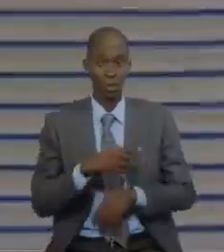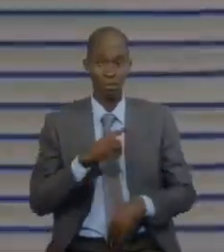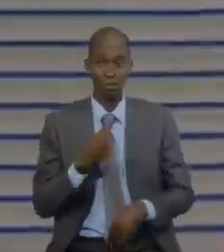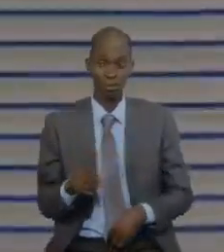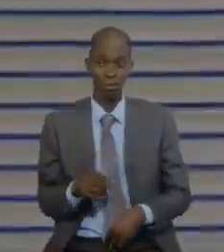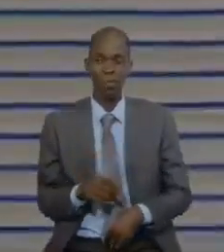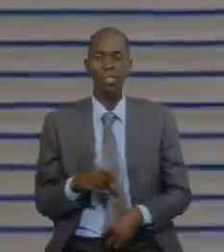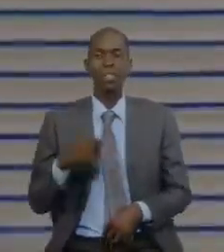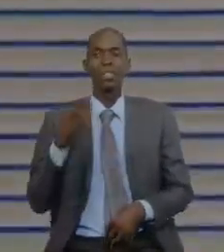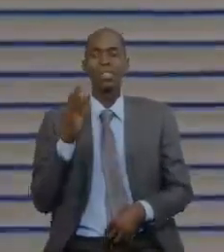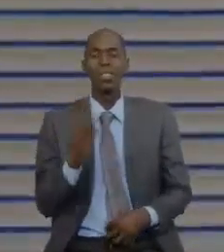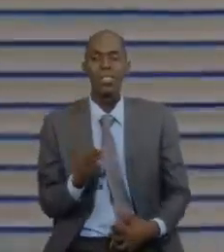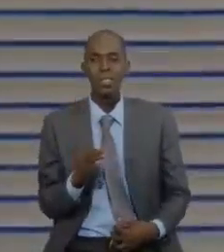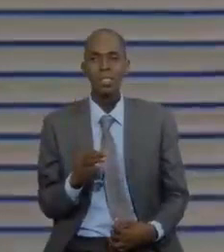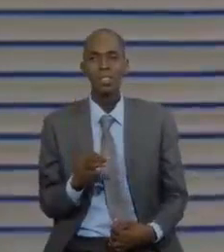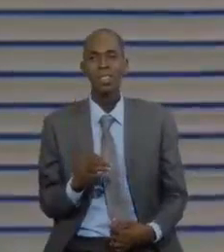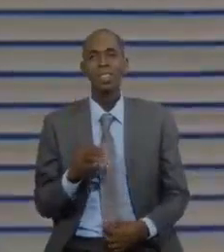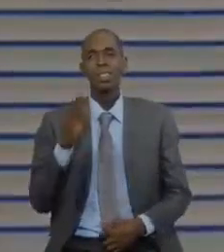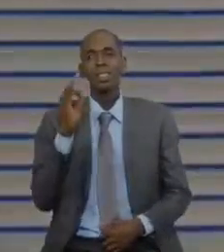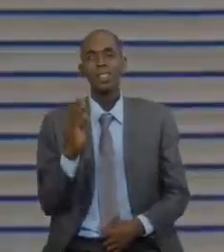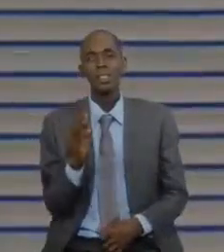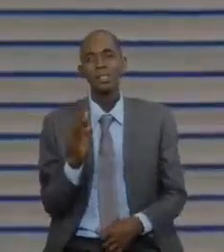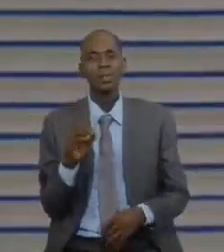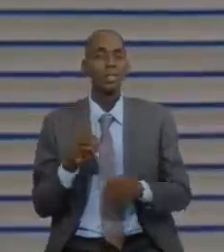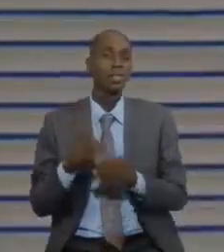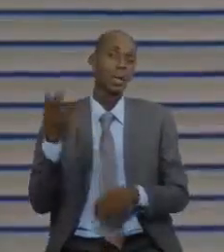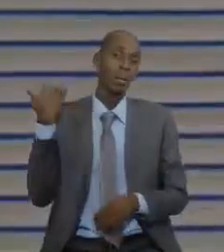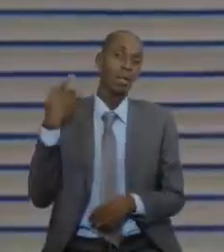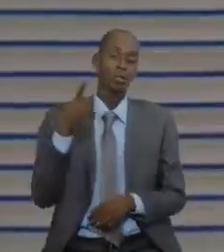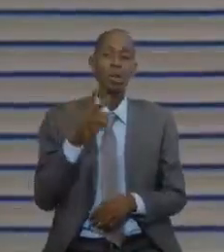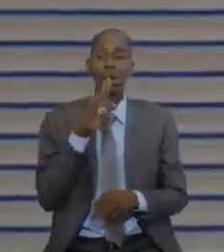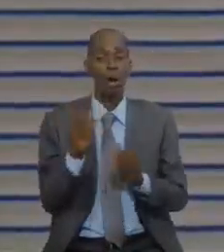in the past you were helpless.